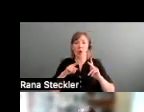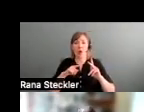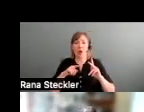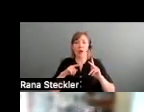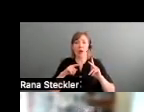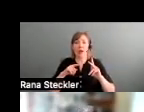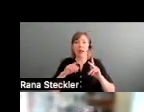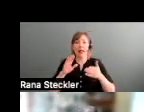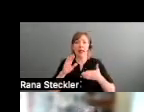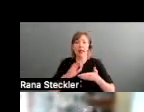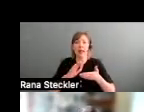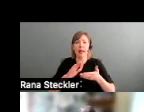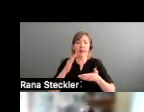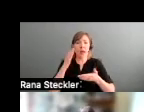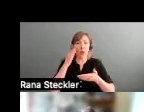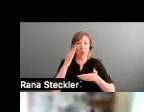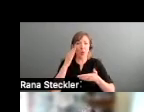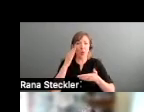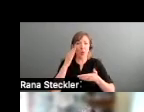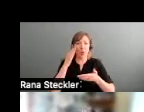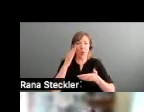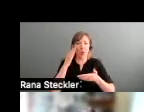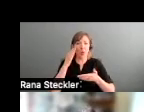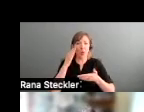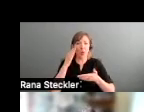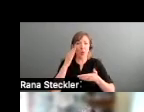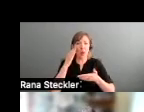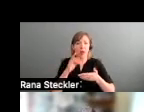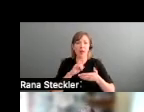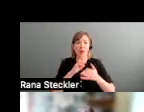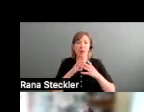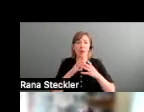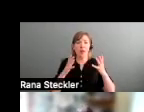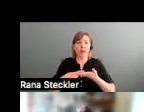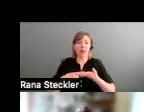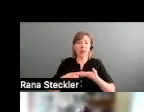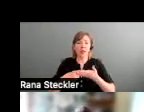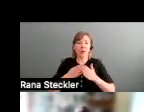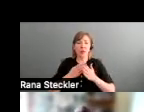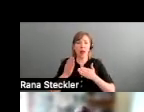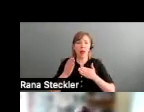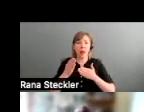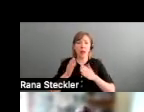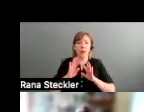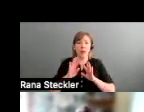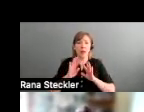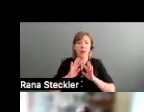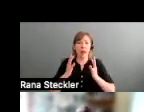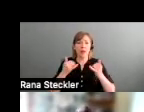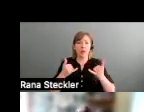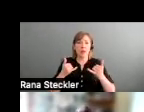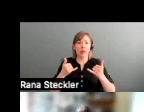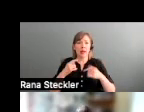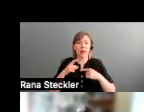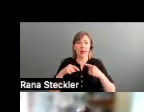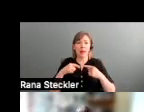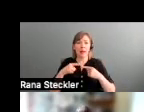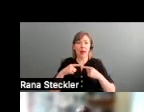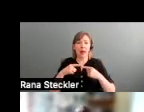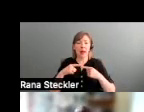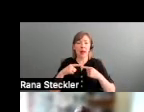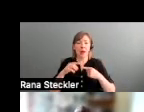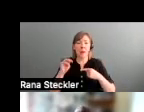of less aware, there was a lot of discussion throughout the panels today